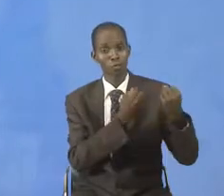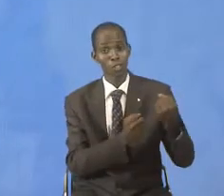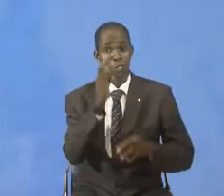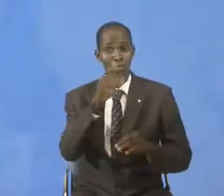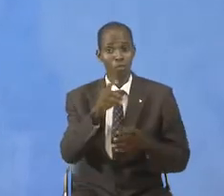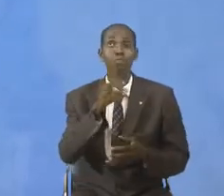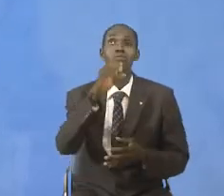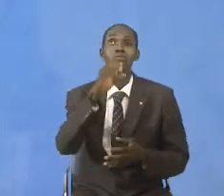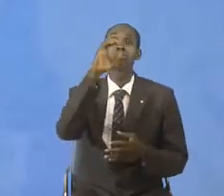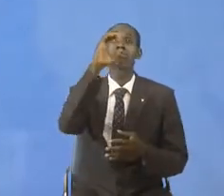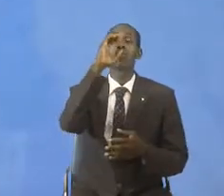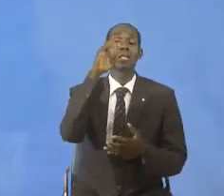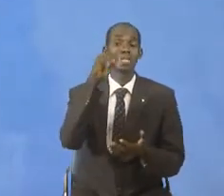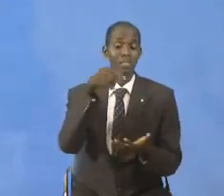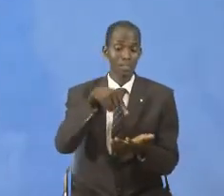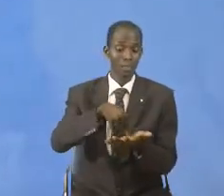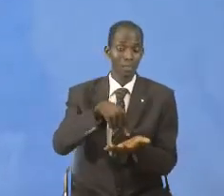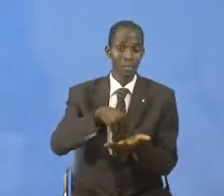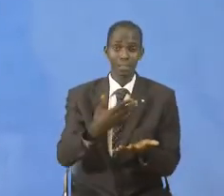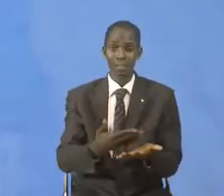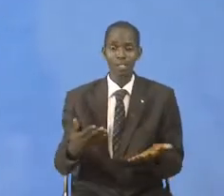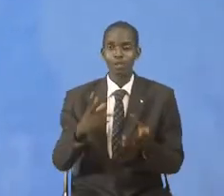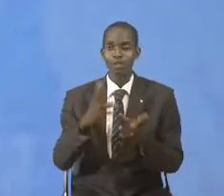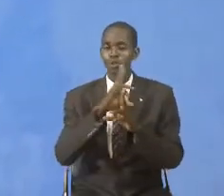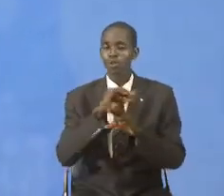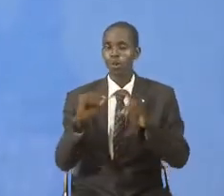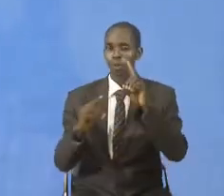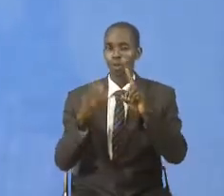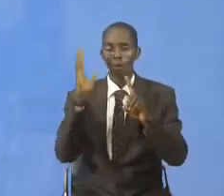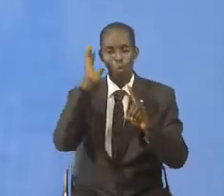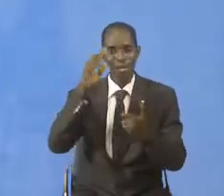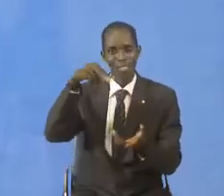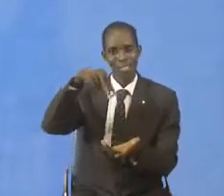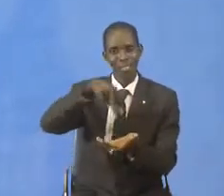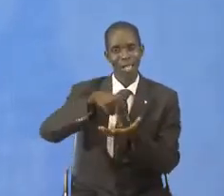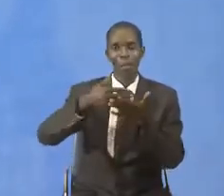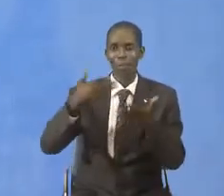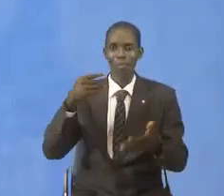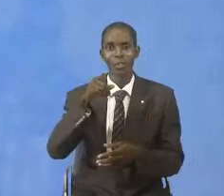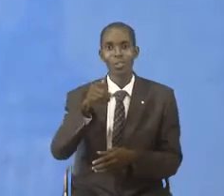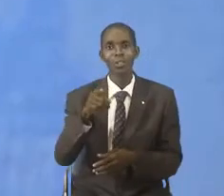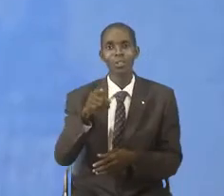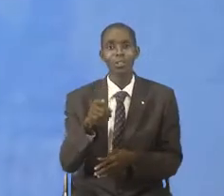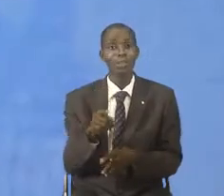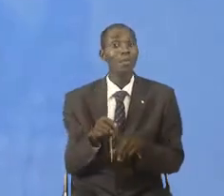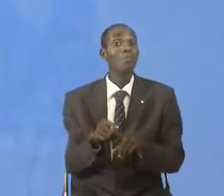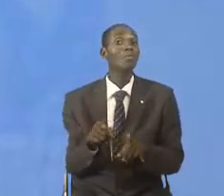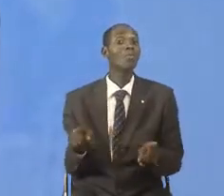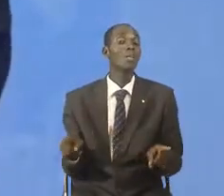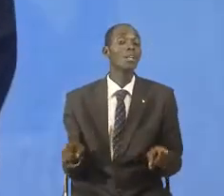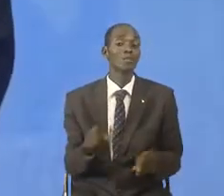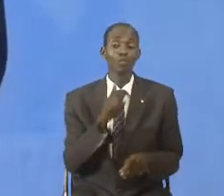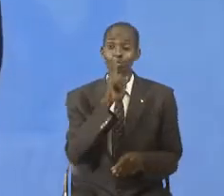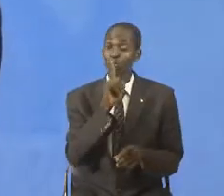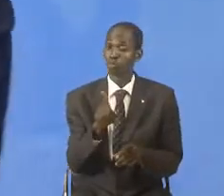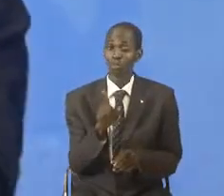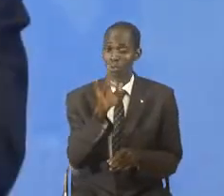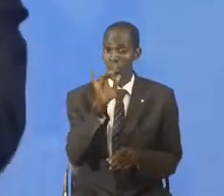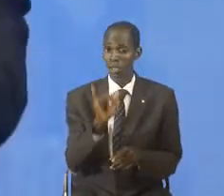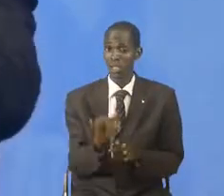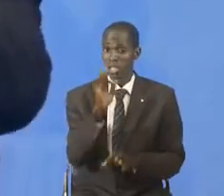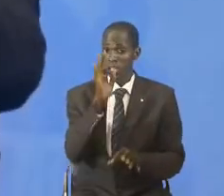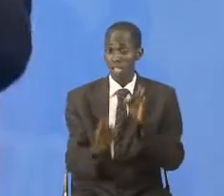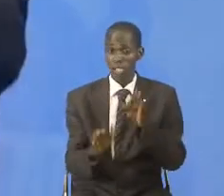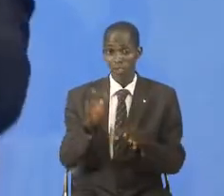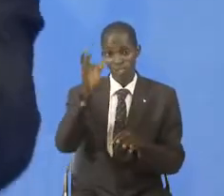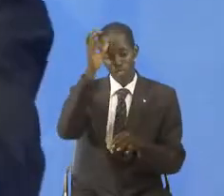you courageous. If you drink that thing, nobody will be able to stand before you. Actually, if